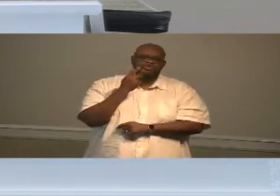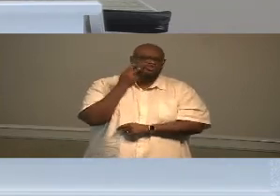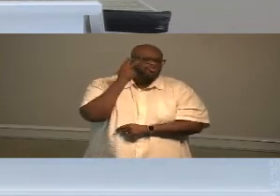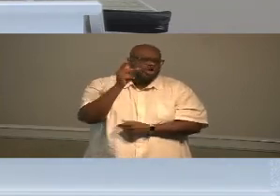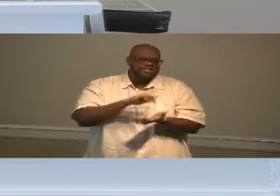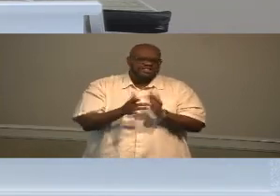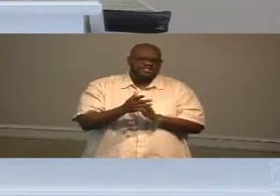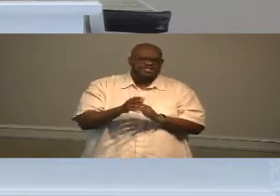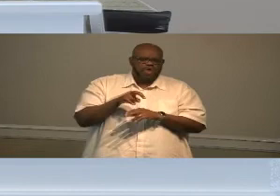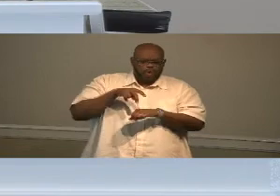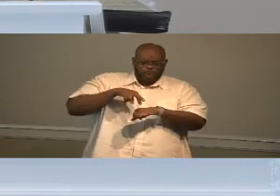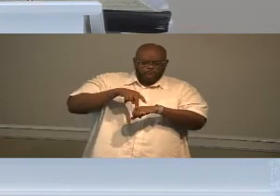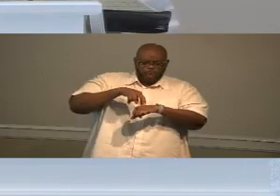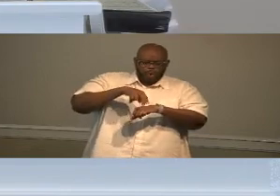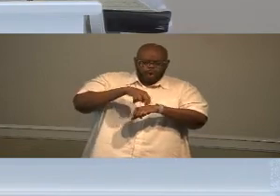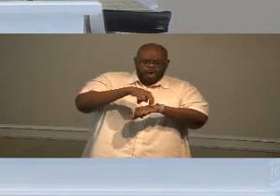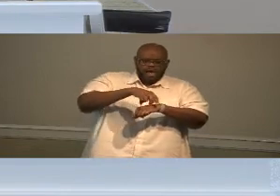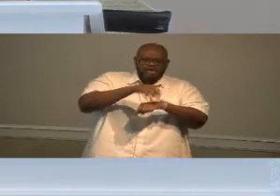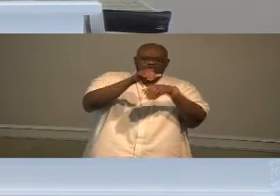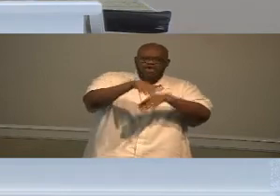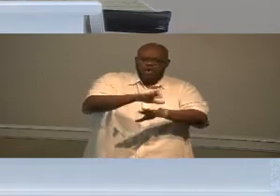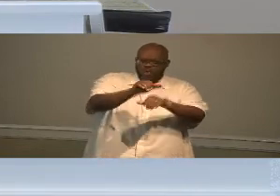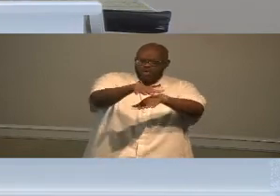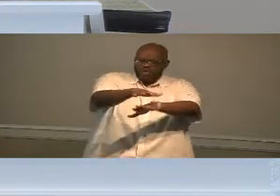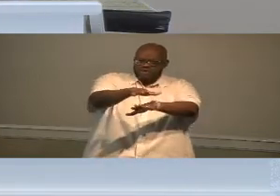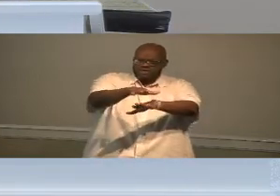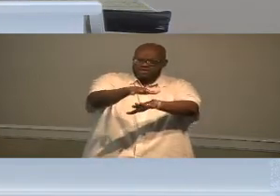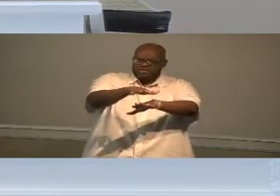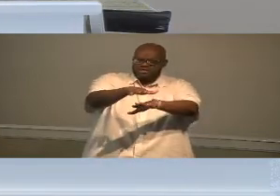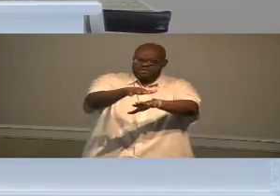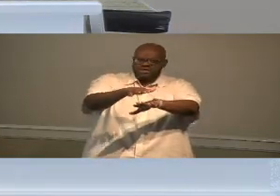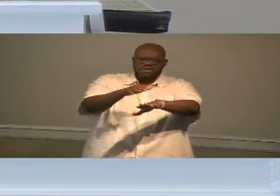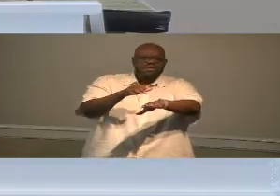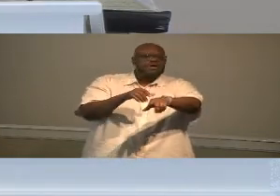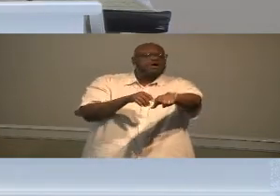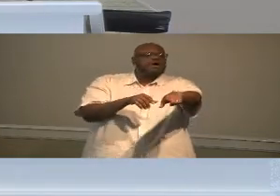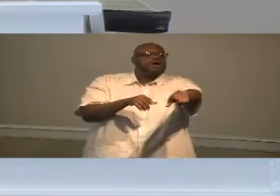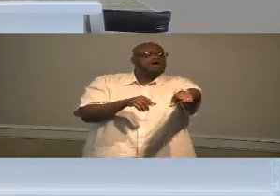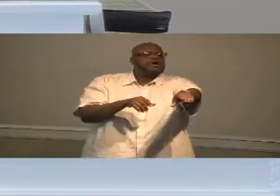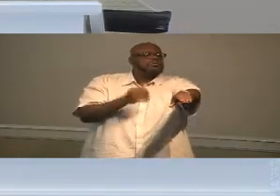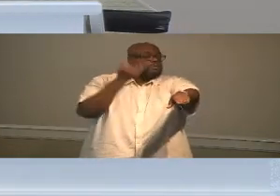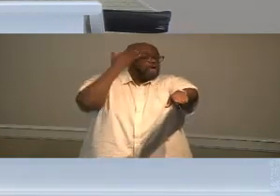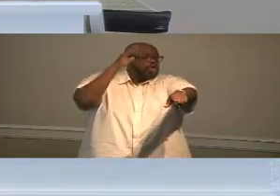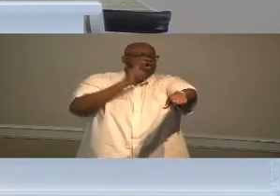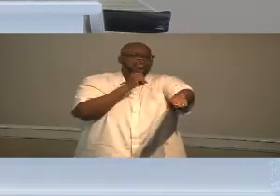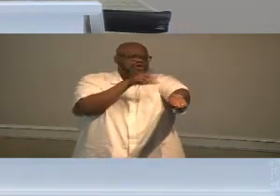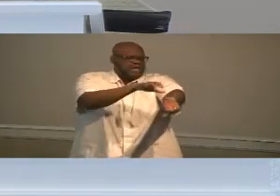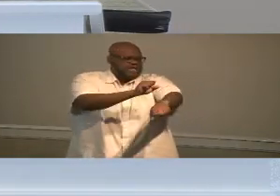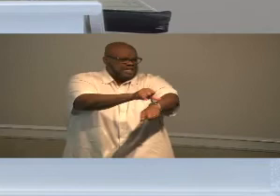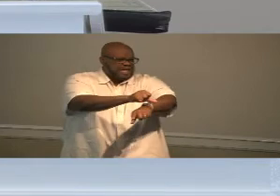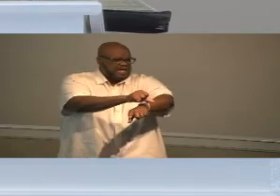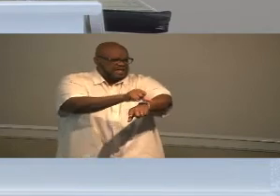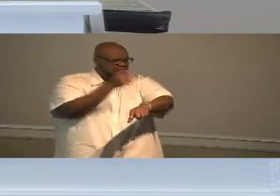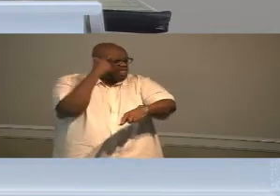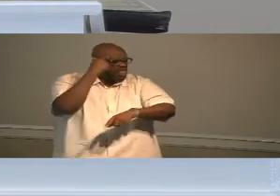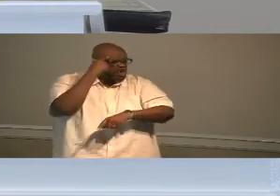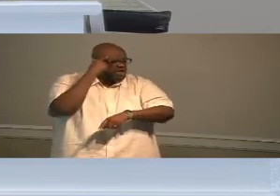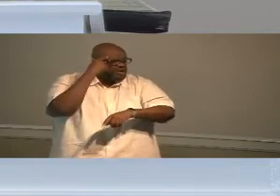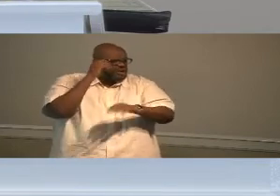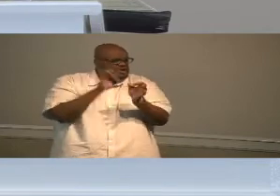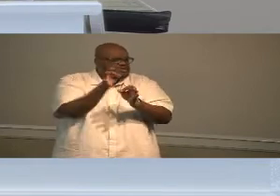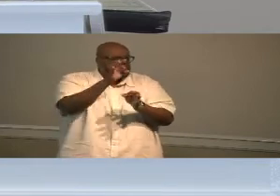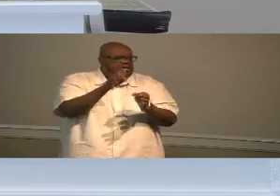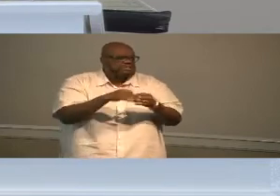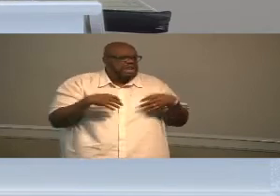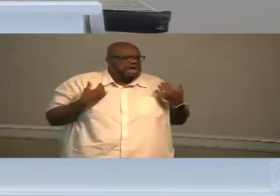sea, Jesus walks out. They don't know who he is. They say, it is a spirit. And they cried out